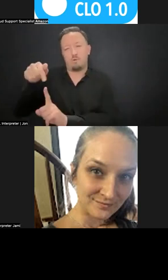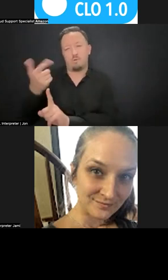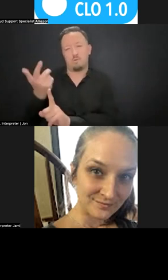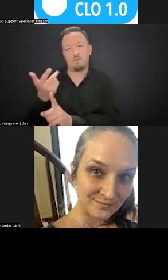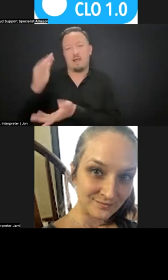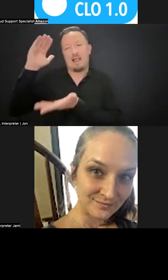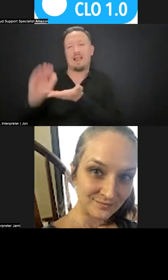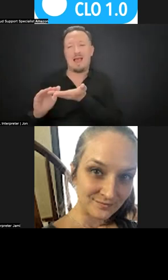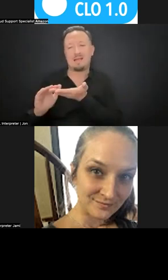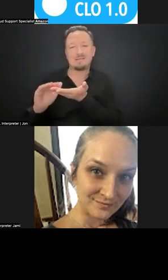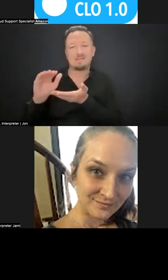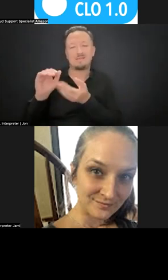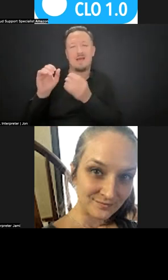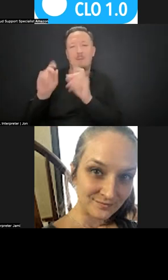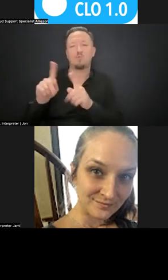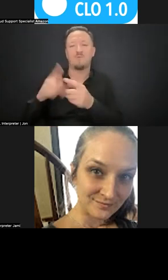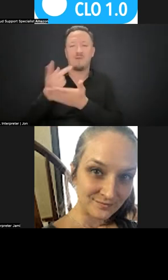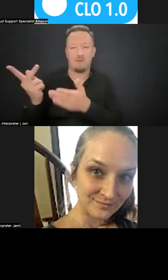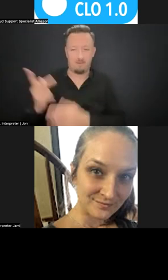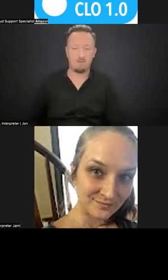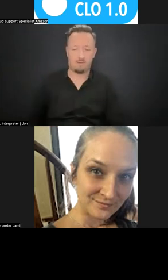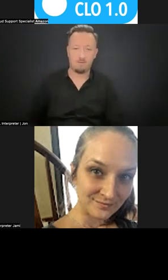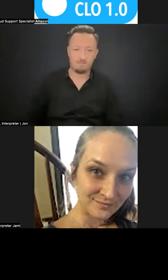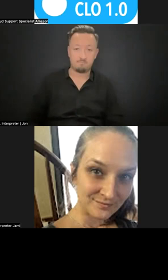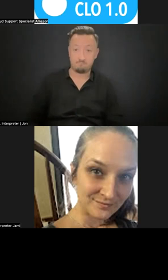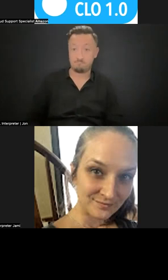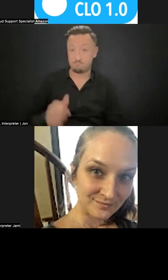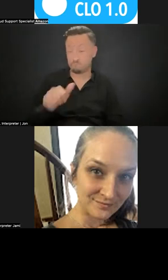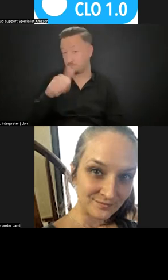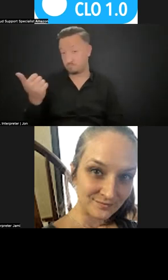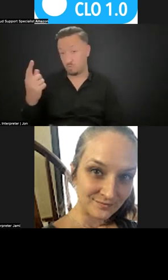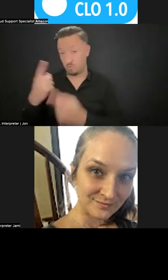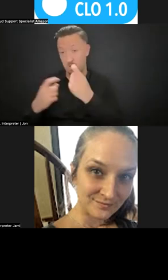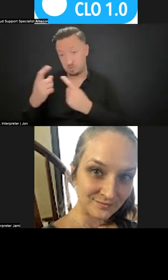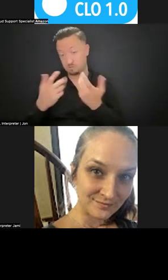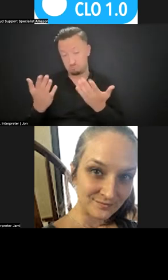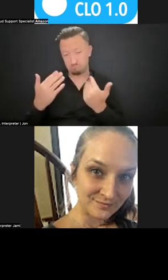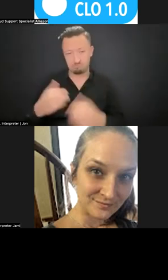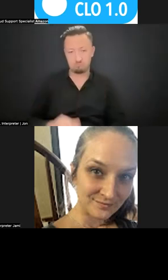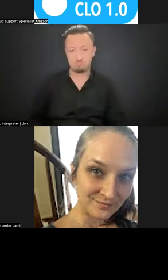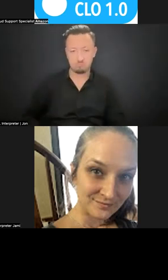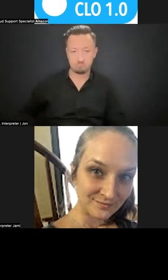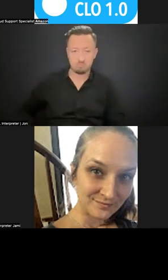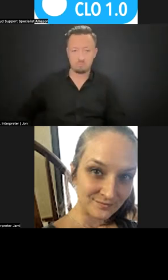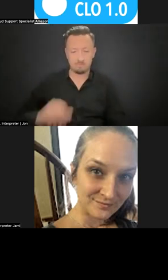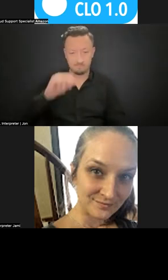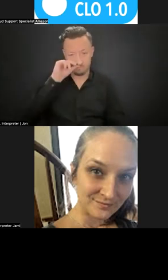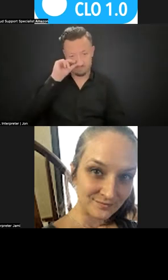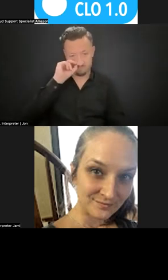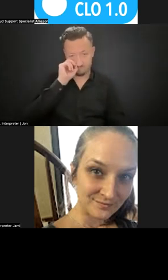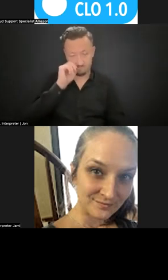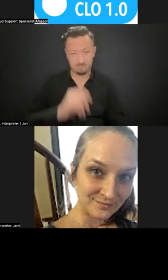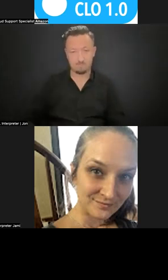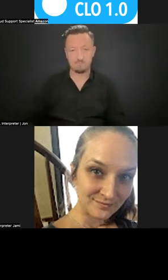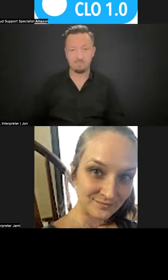Oh, great. Anything else we missed? So you can bring it up again in the chat scroll, and I can